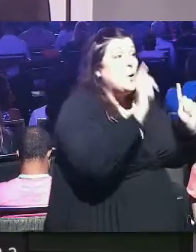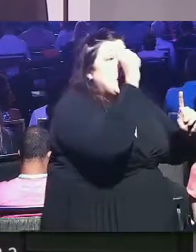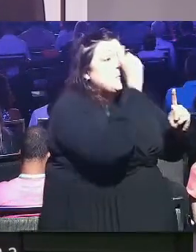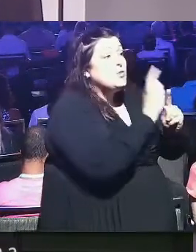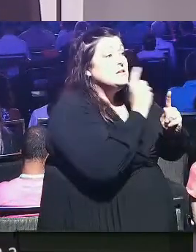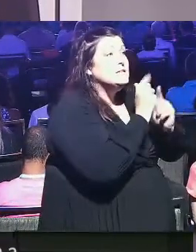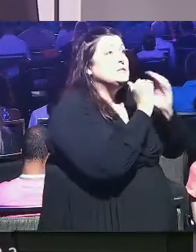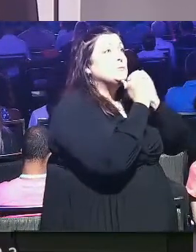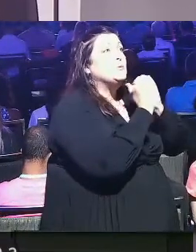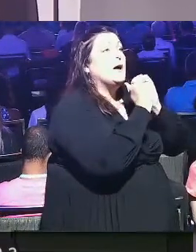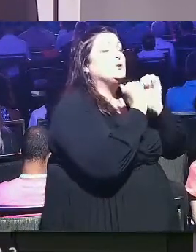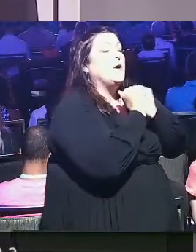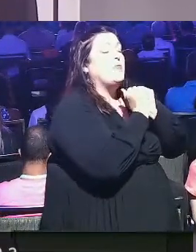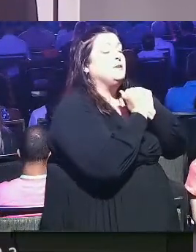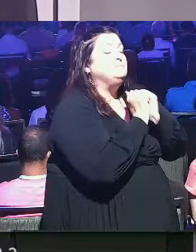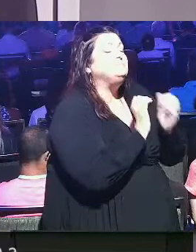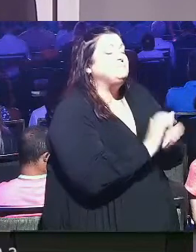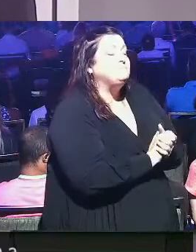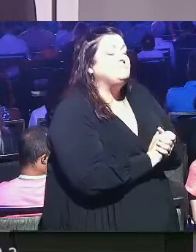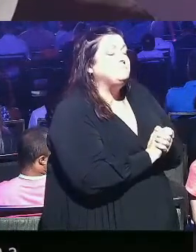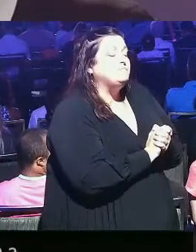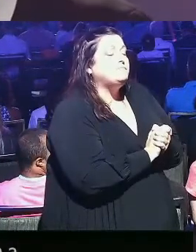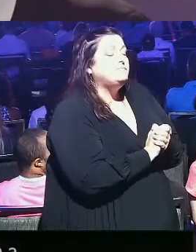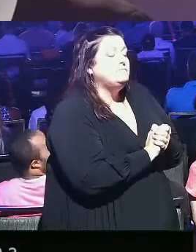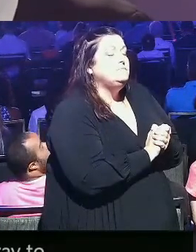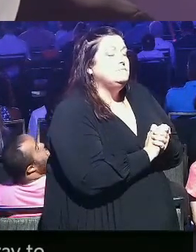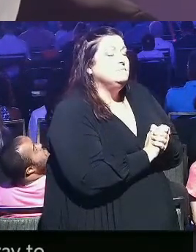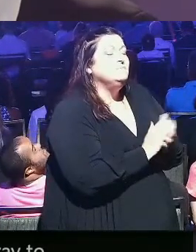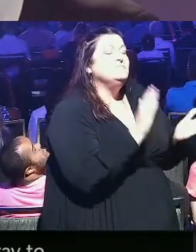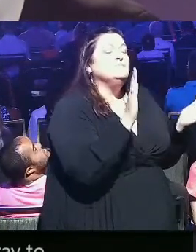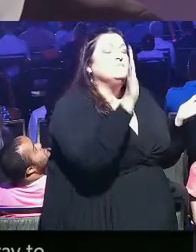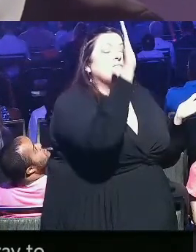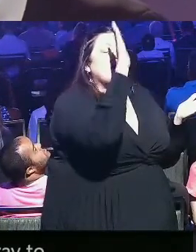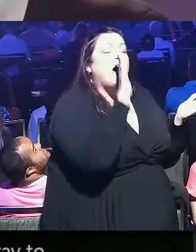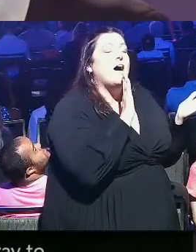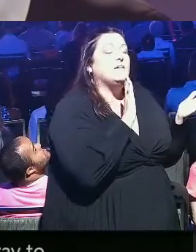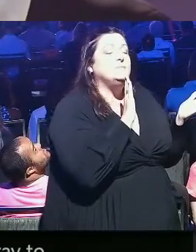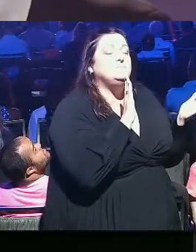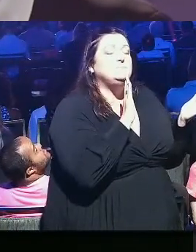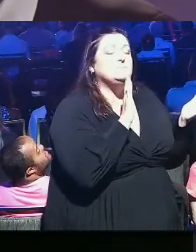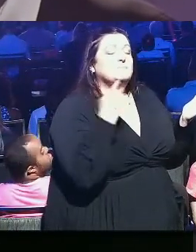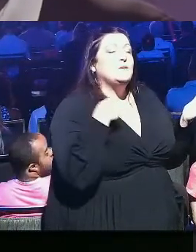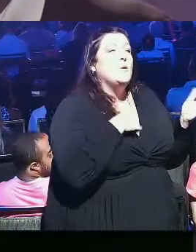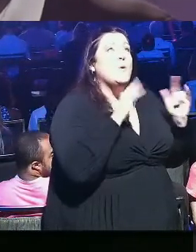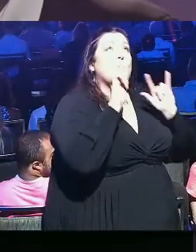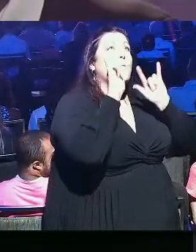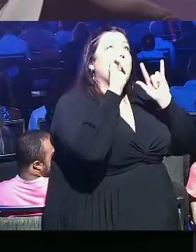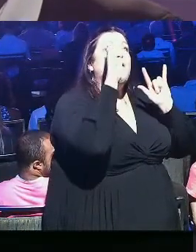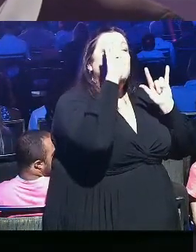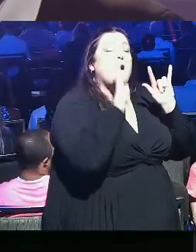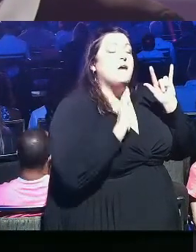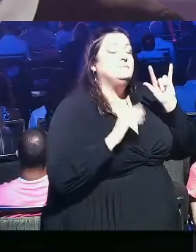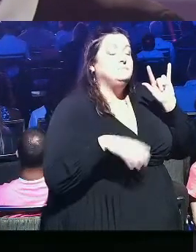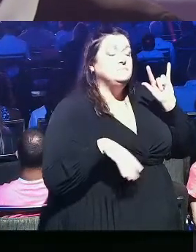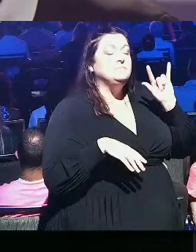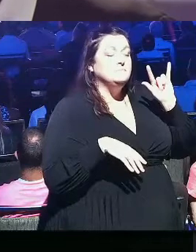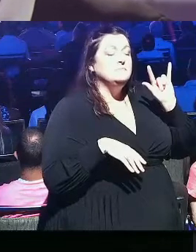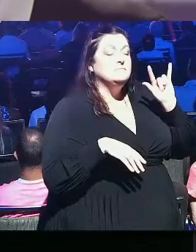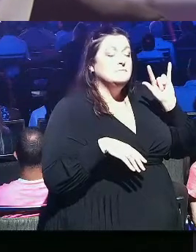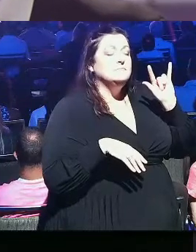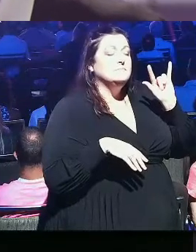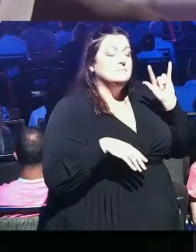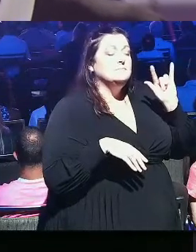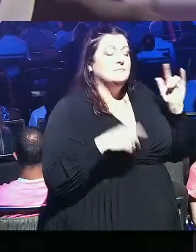bow our heads and pray to God. God, we love you, God, and we are